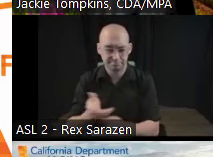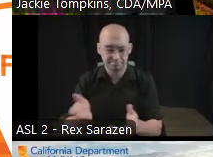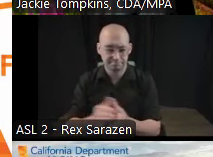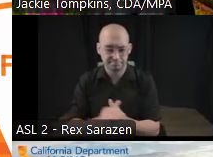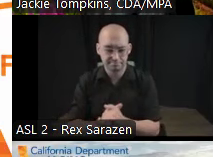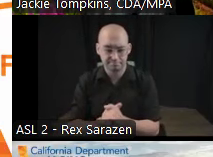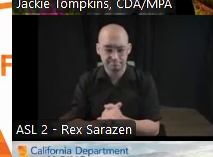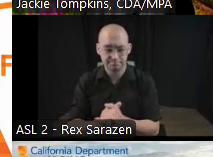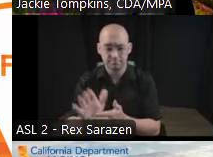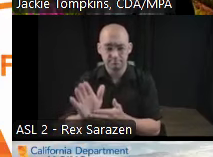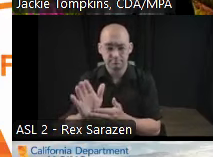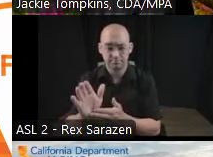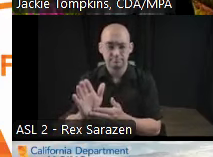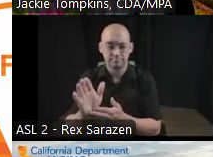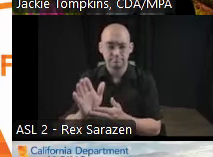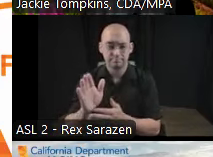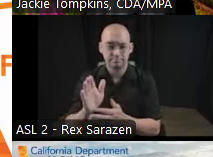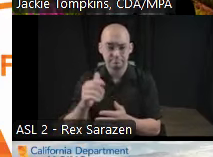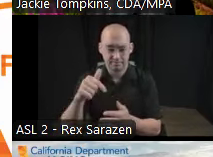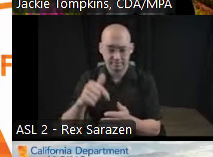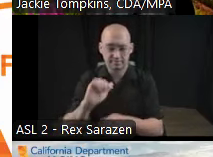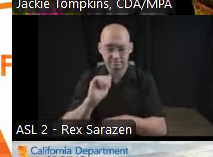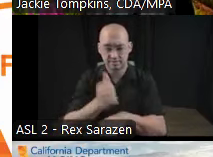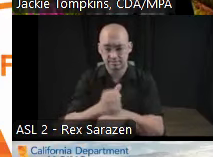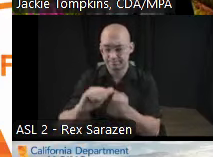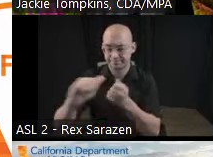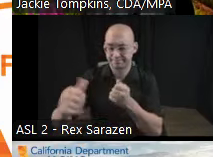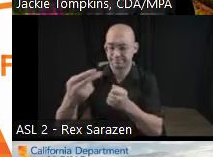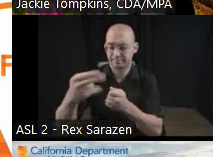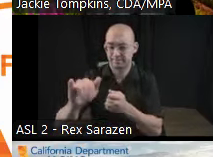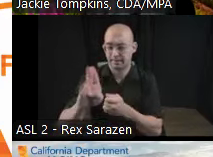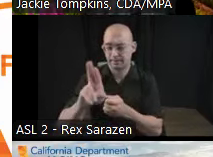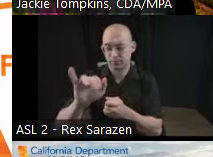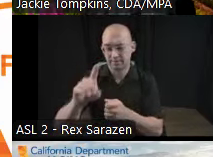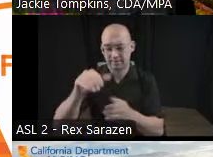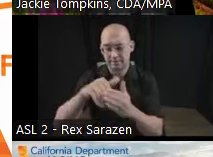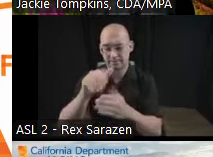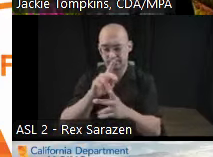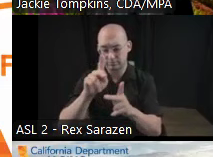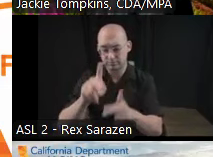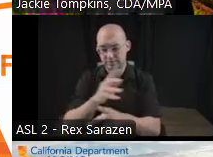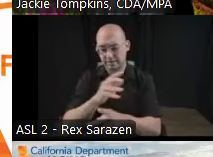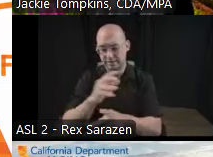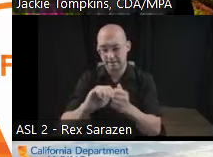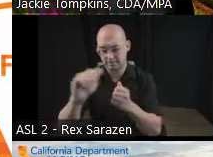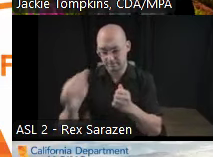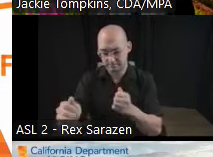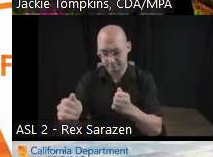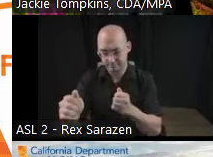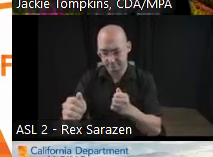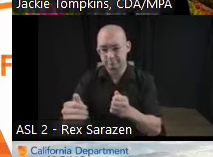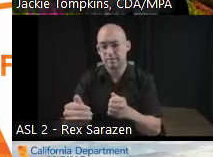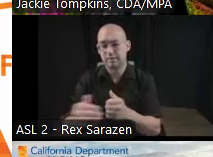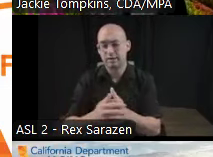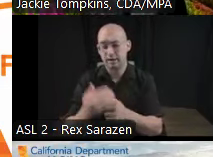This meeting is conducted in a hybrid format. I know we have some committee members and guests joining us in person at our